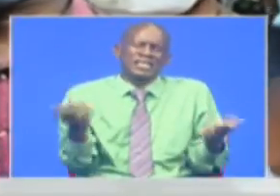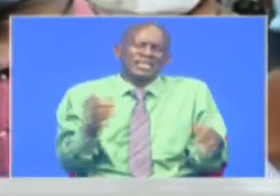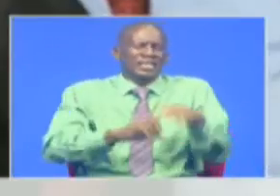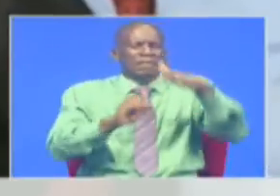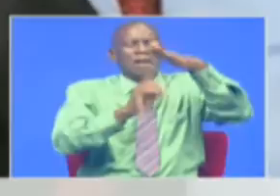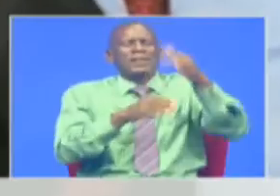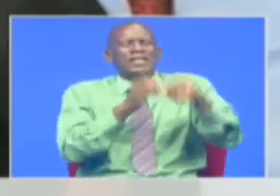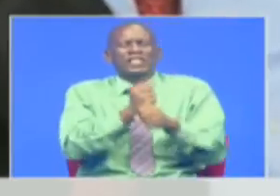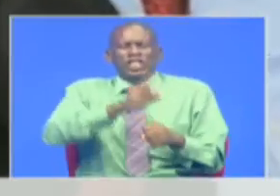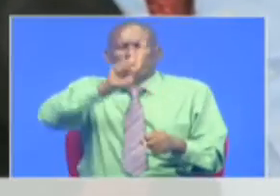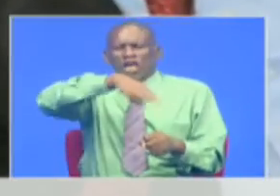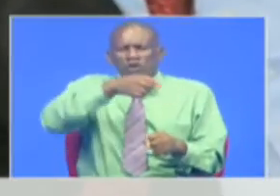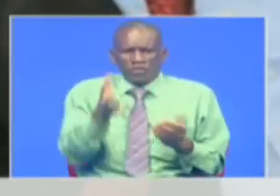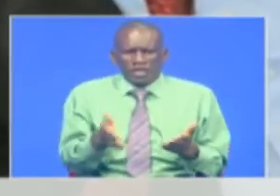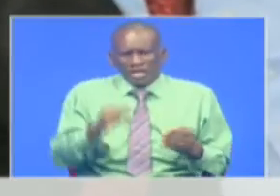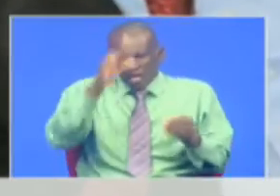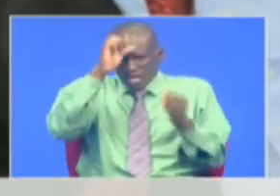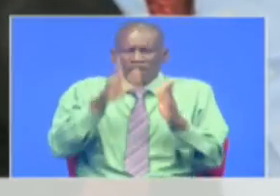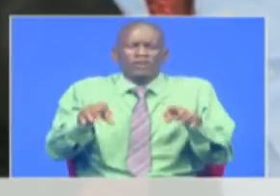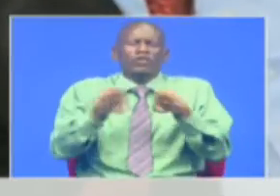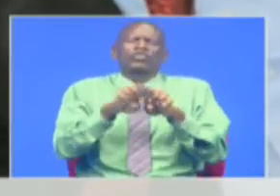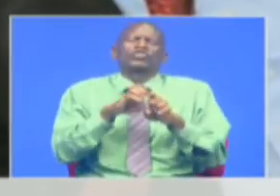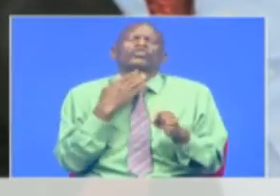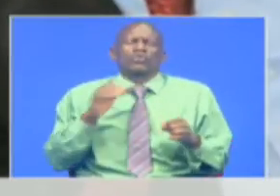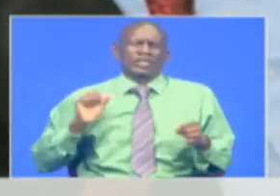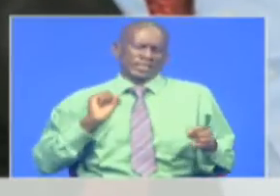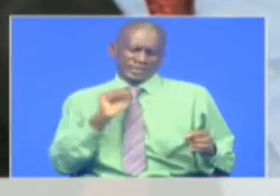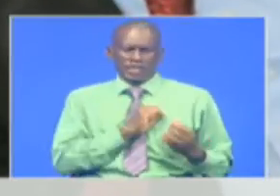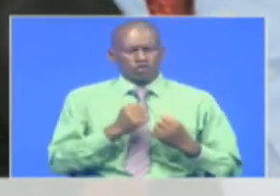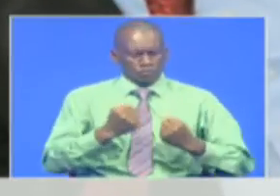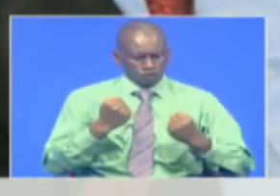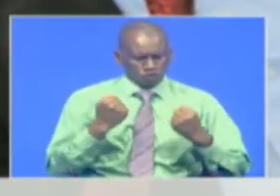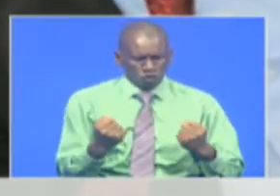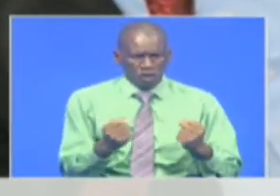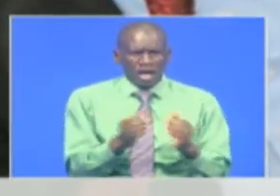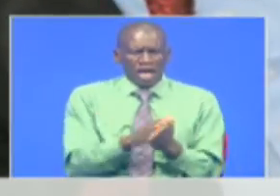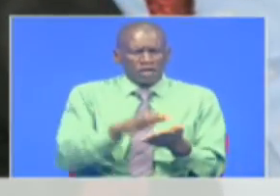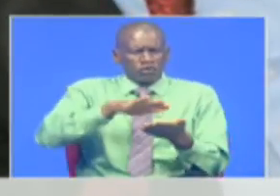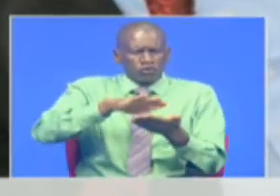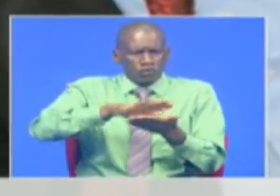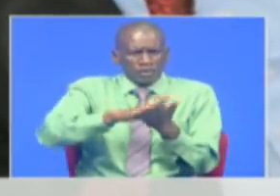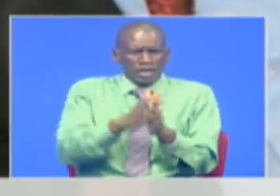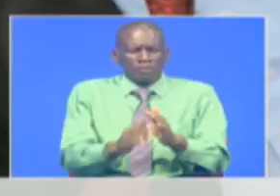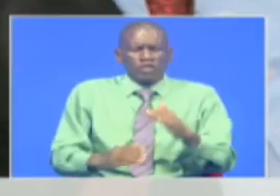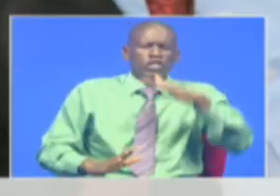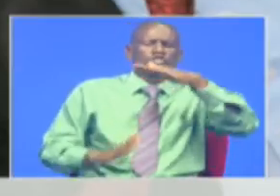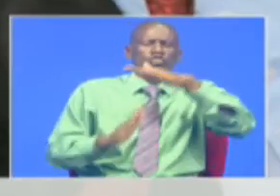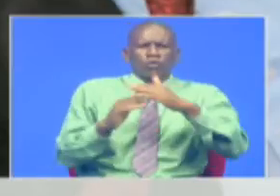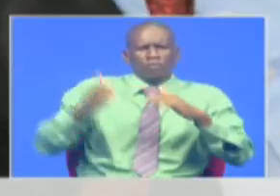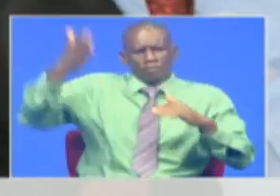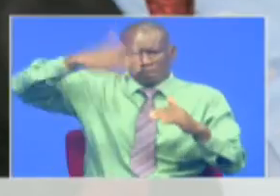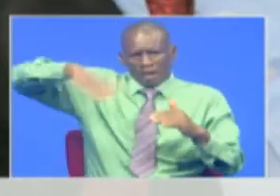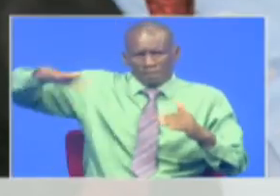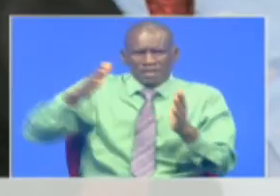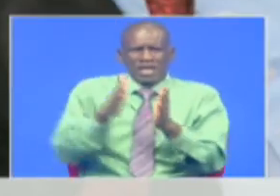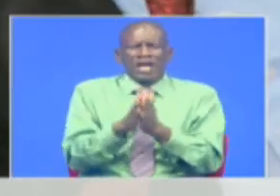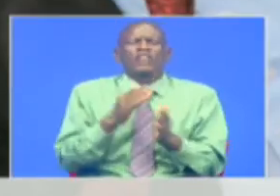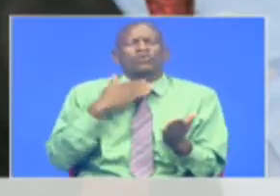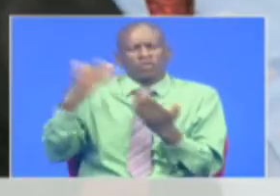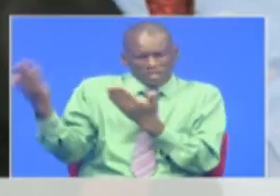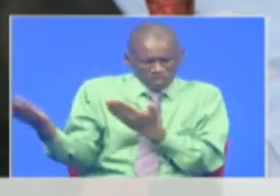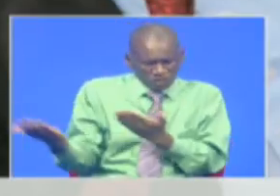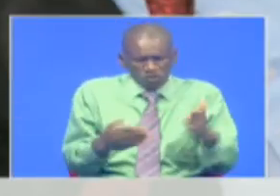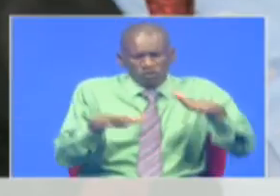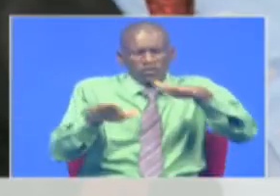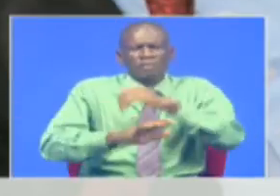wrong. The governors also want the Senate strengthened and made the upper house. They also want the introduction of the position of deputy minister